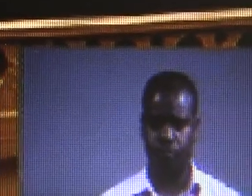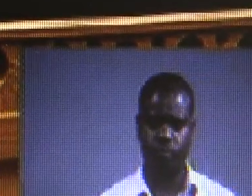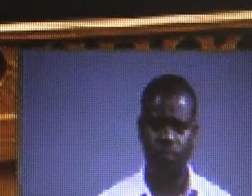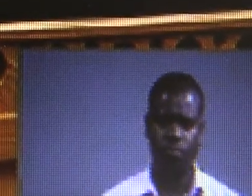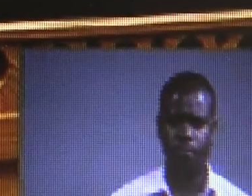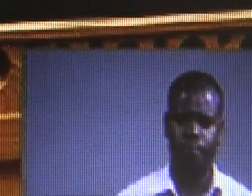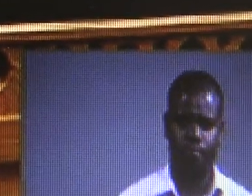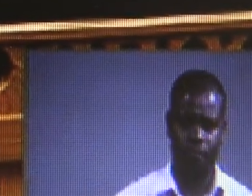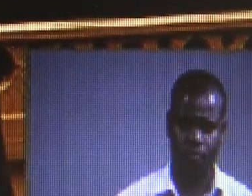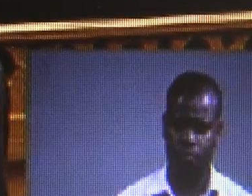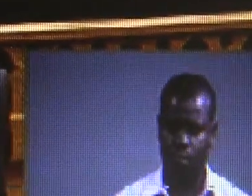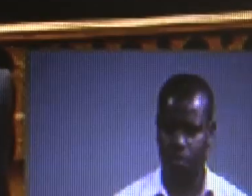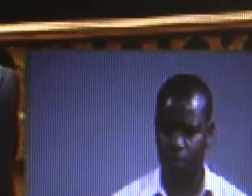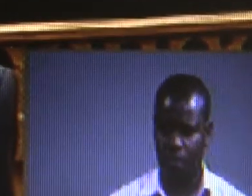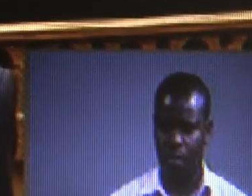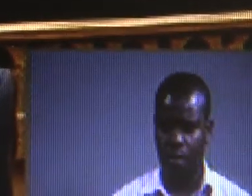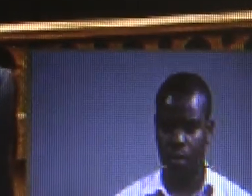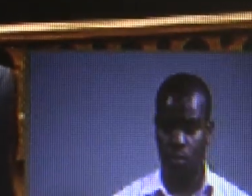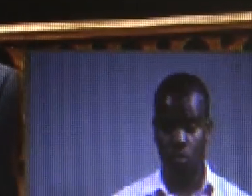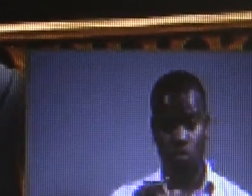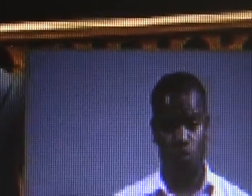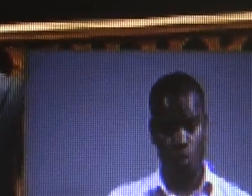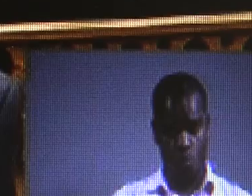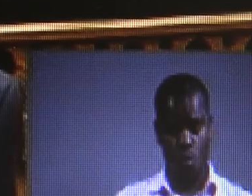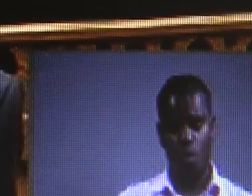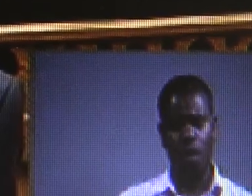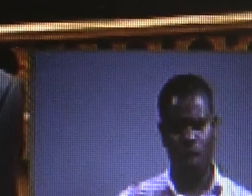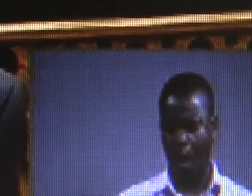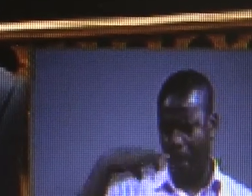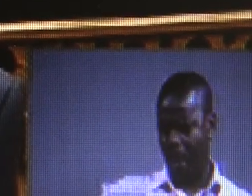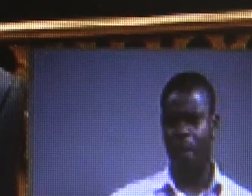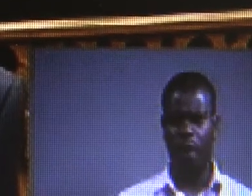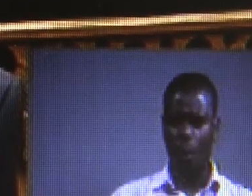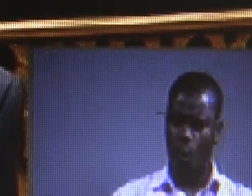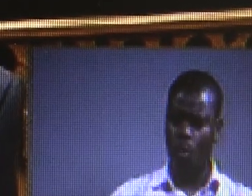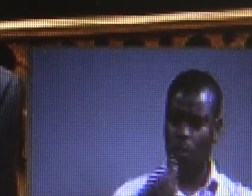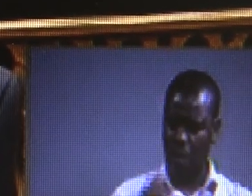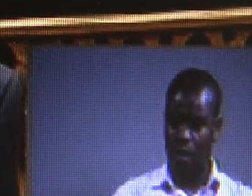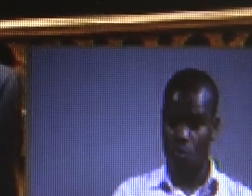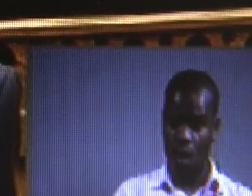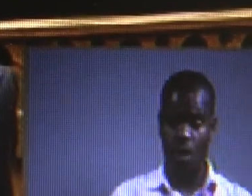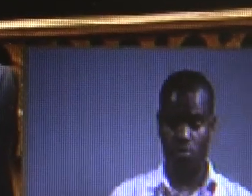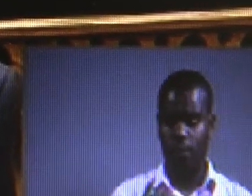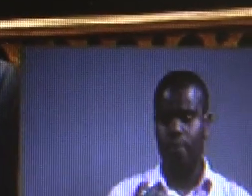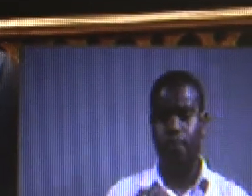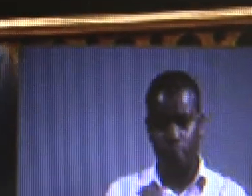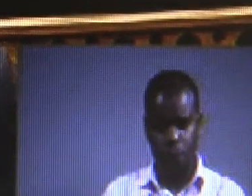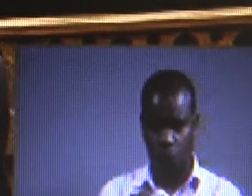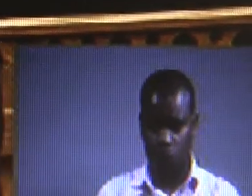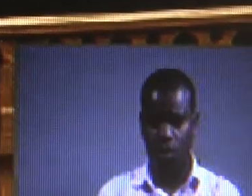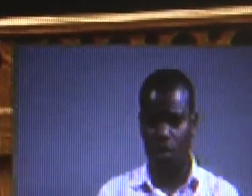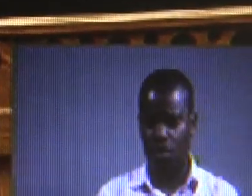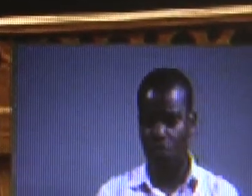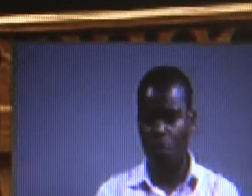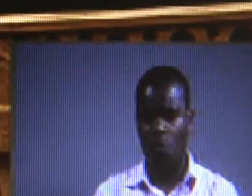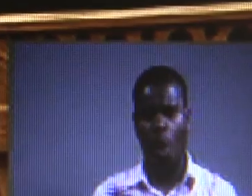can make some real income for the country, as we can with hemp, with marijuana for